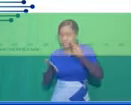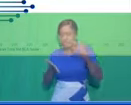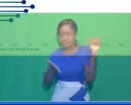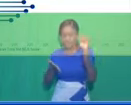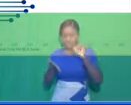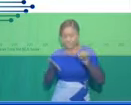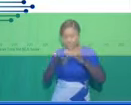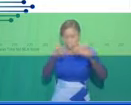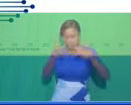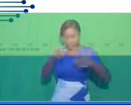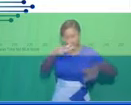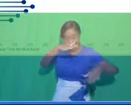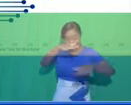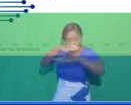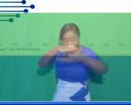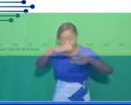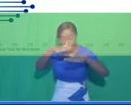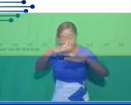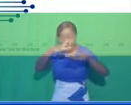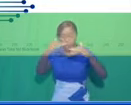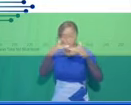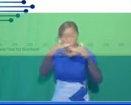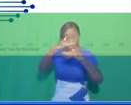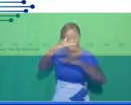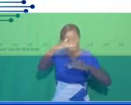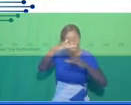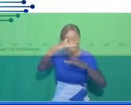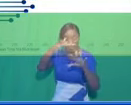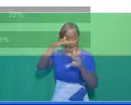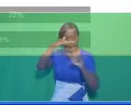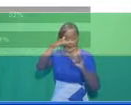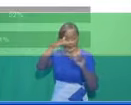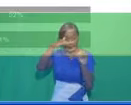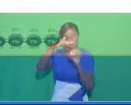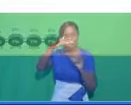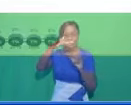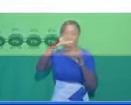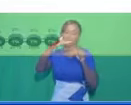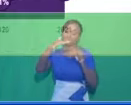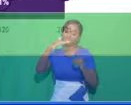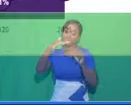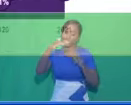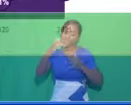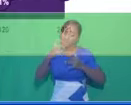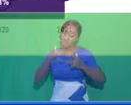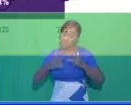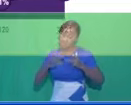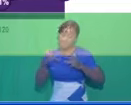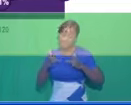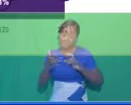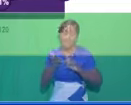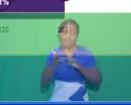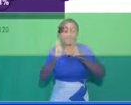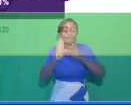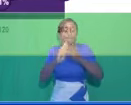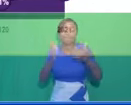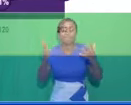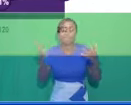of students below 50 is indeed a cause for concern, and it means that we need to